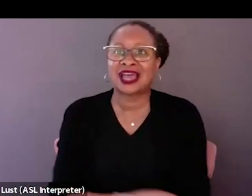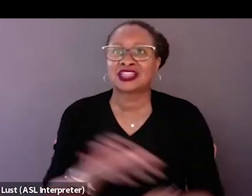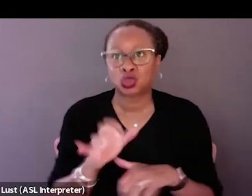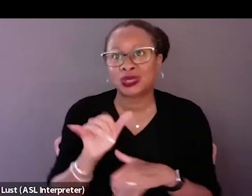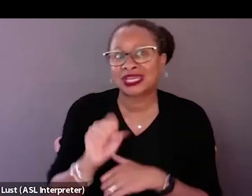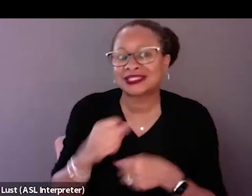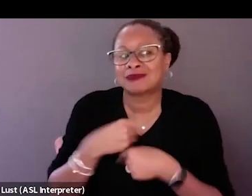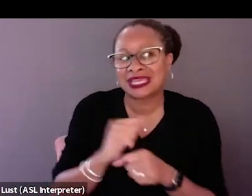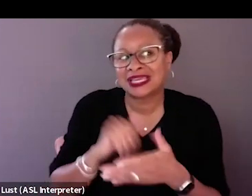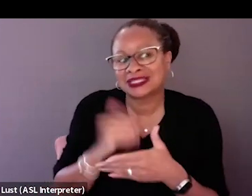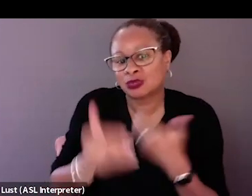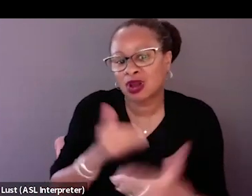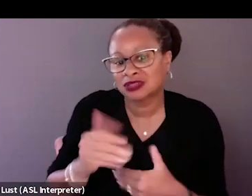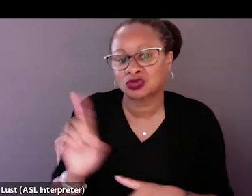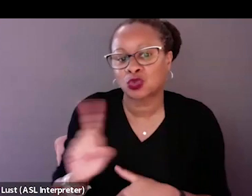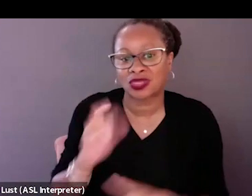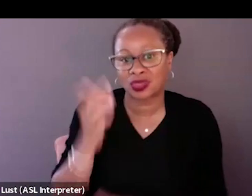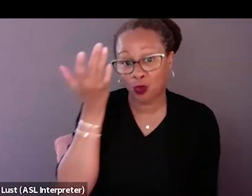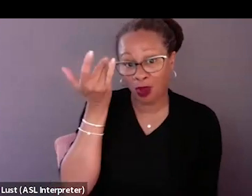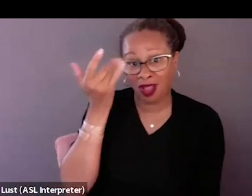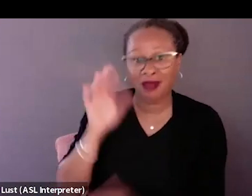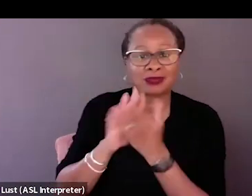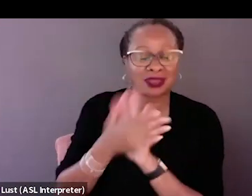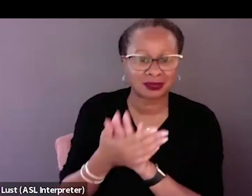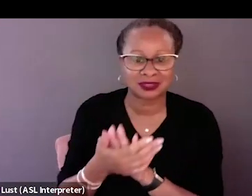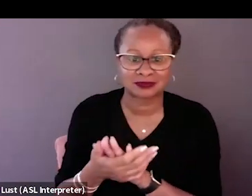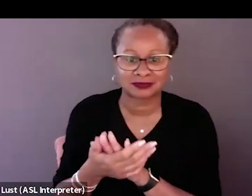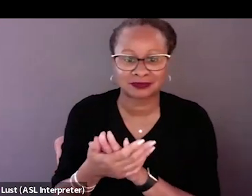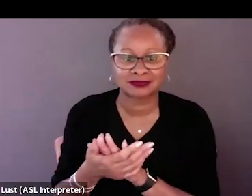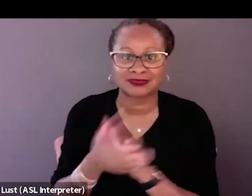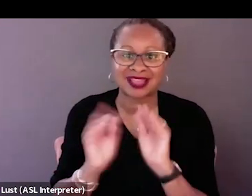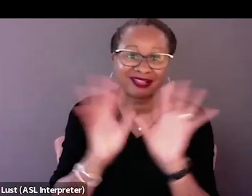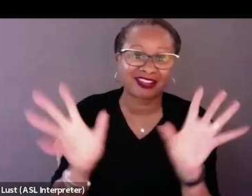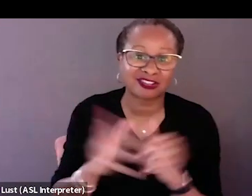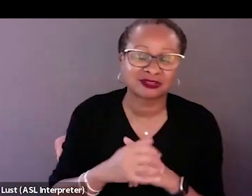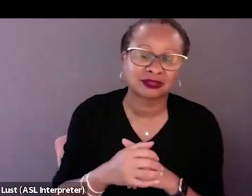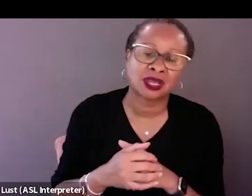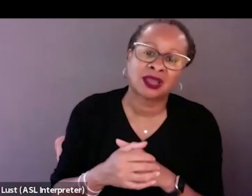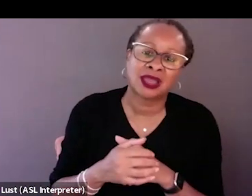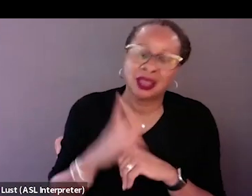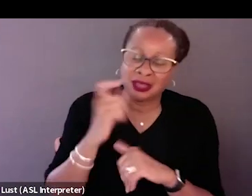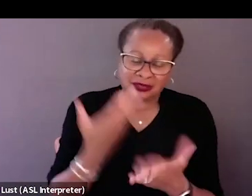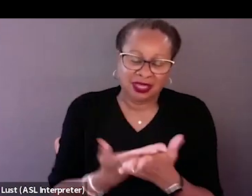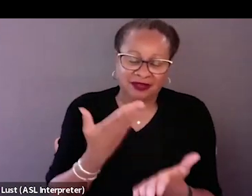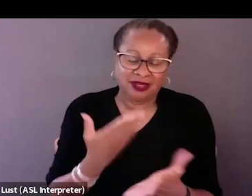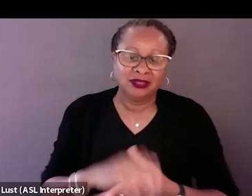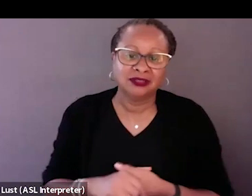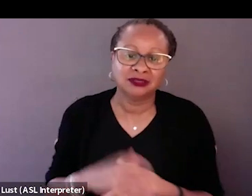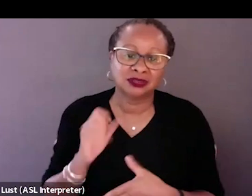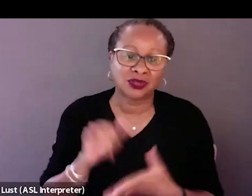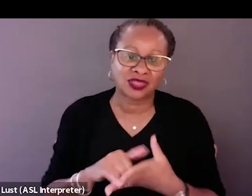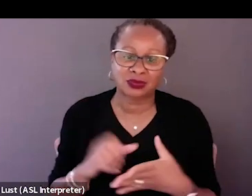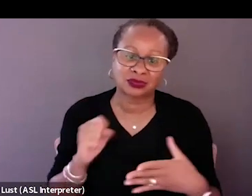the process where the why becomes clear, you know, becomes evident. And so that